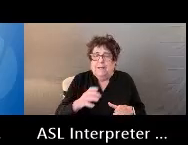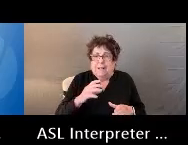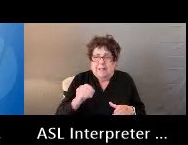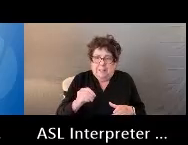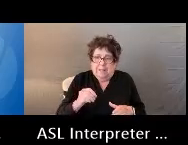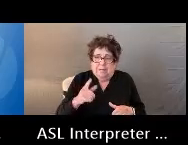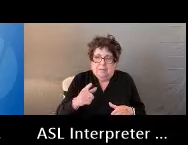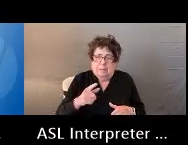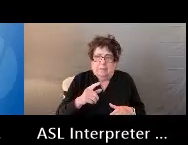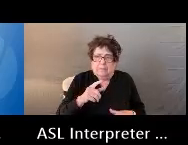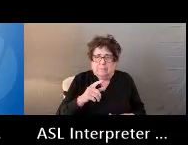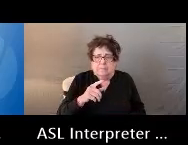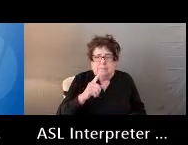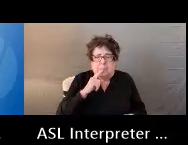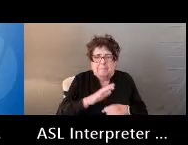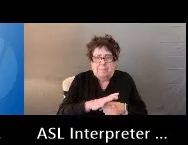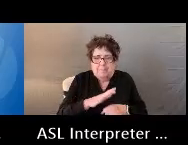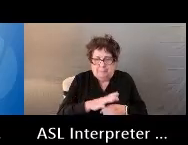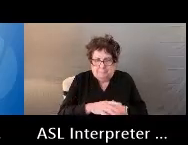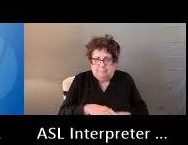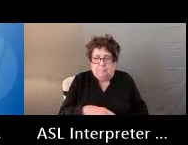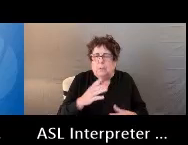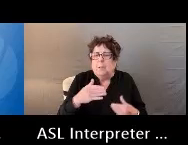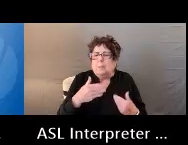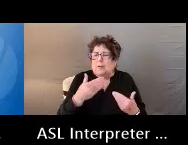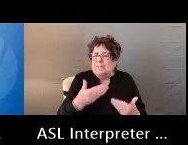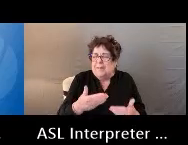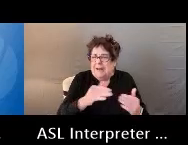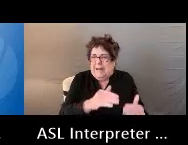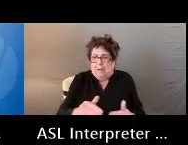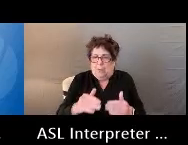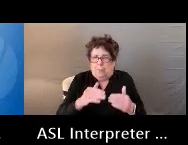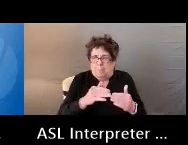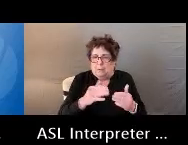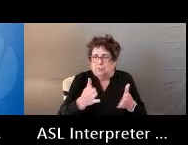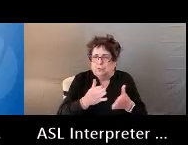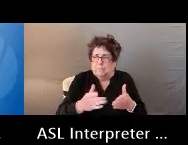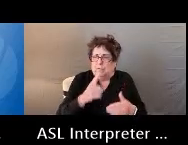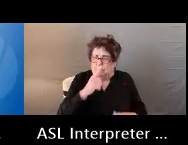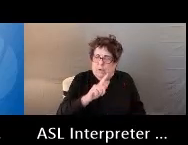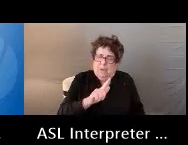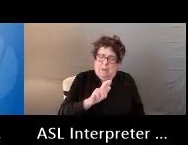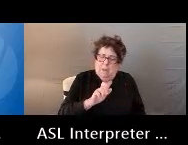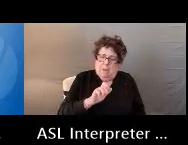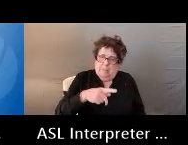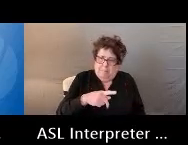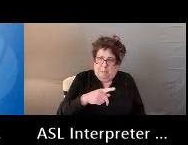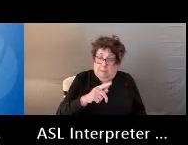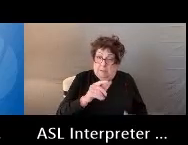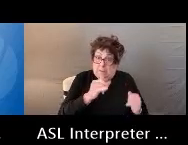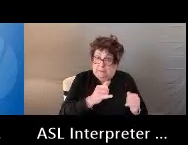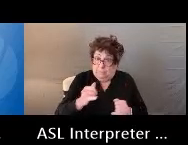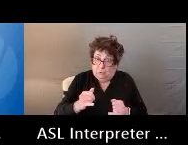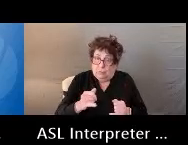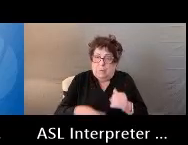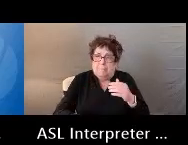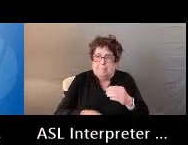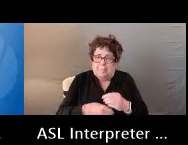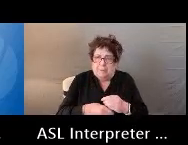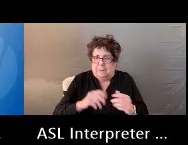equitable services for LEP individuals and people with disabilities is a high priority for our